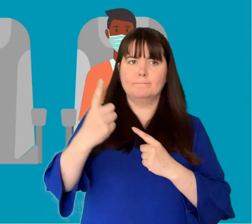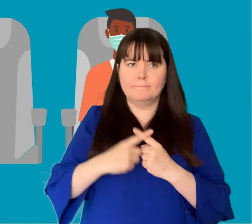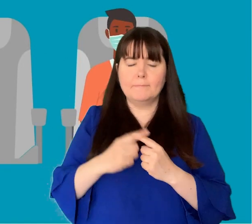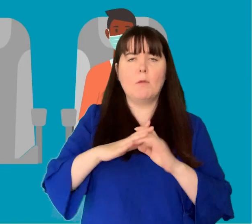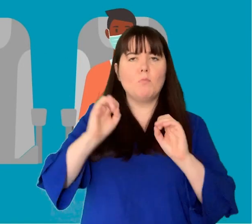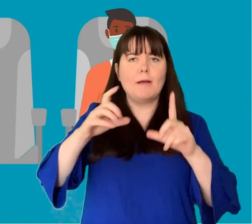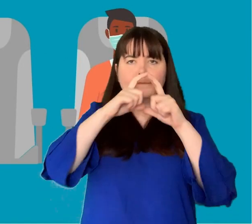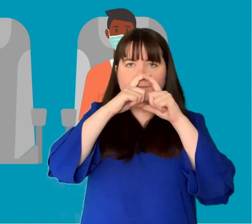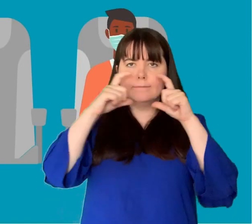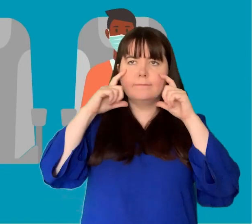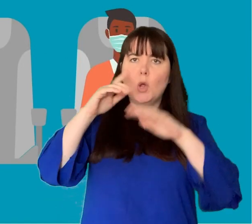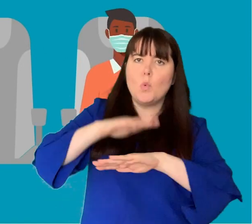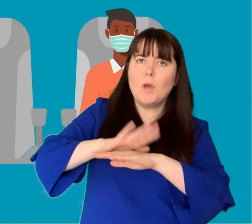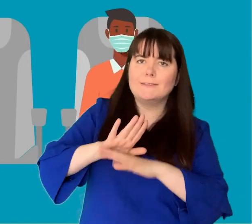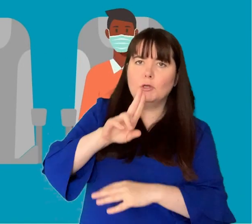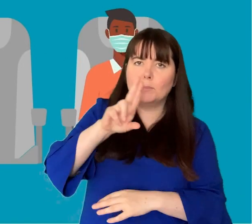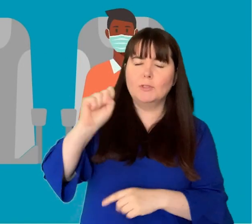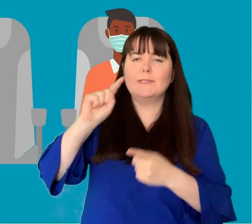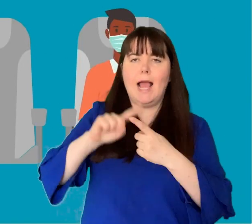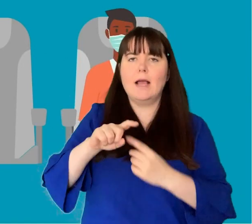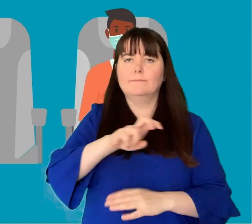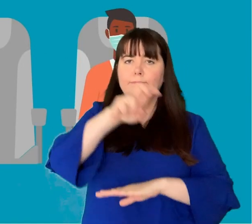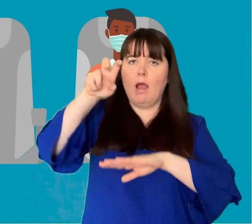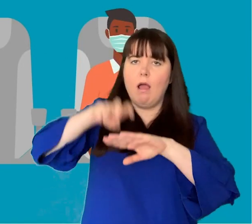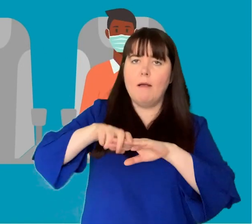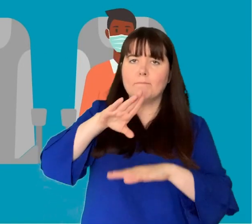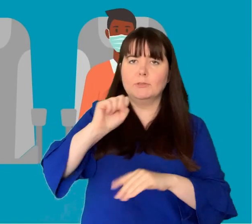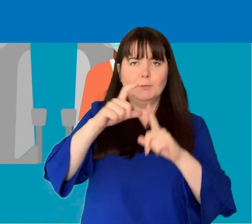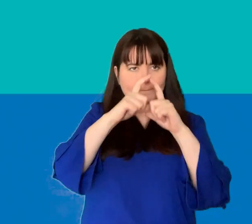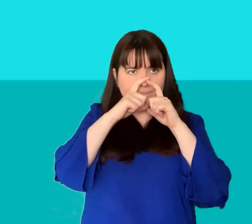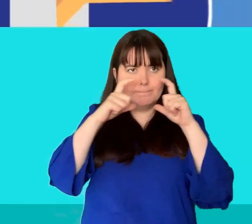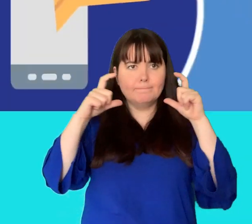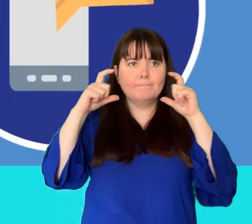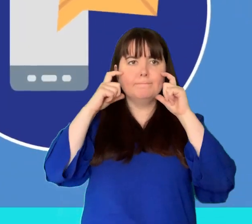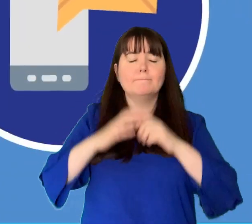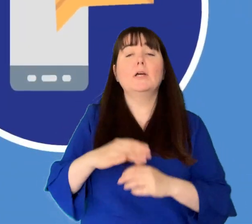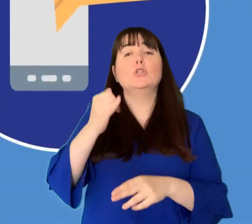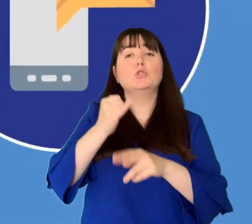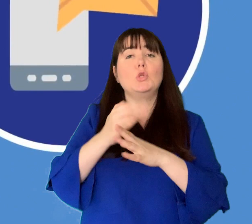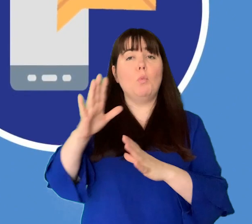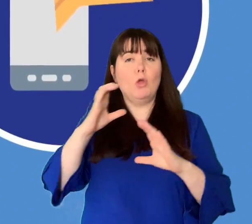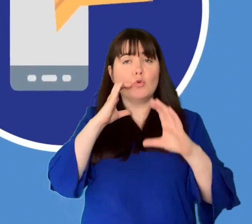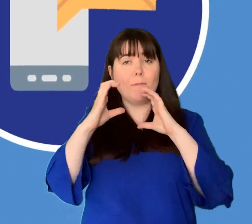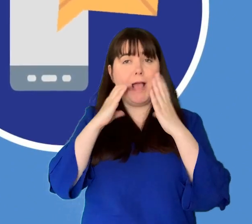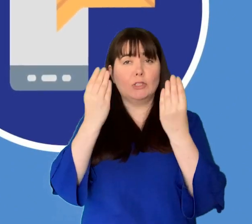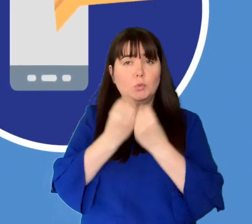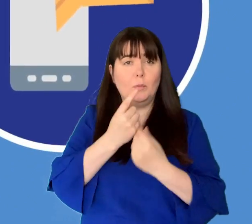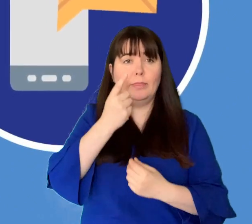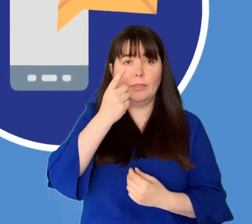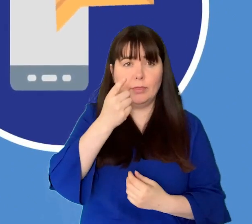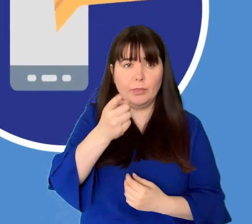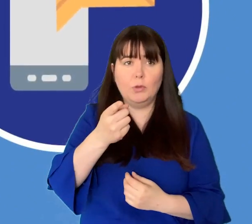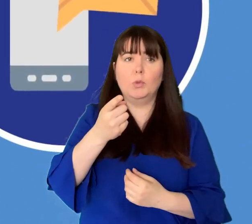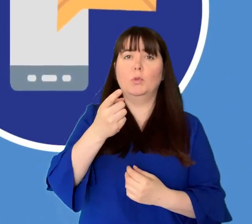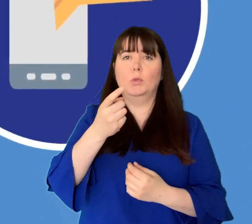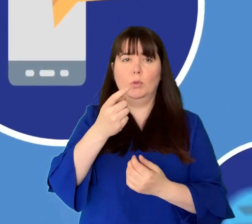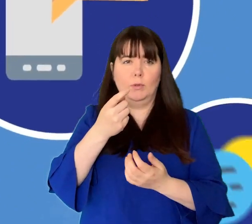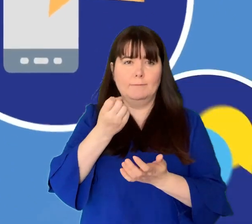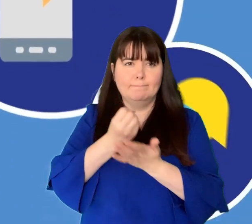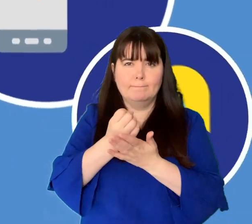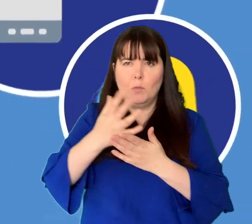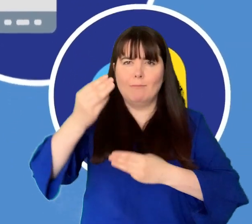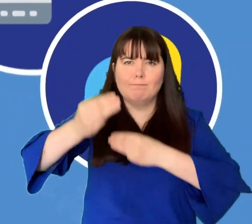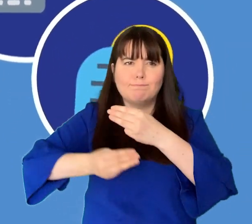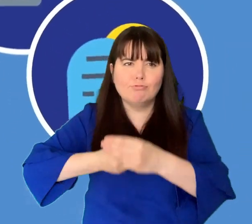will be required to wear a face covering when waiting for and when on board the bus. Schools will communicate directly with families to remind you of